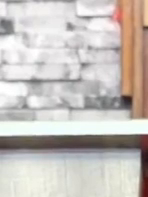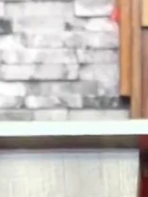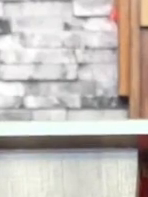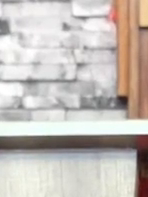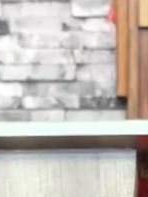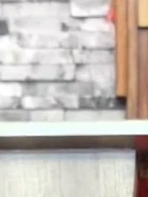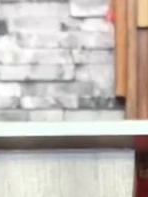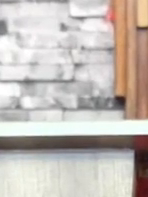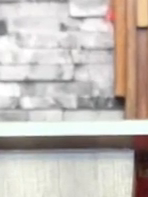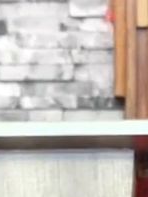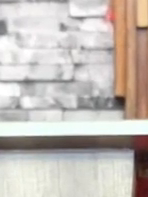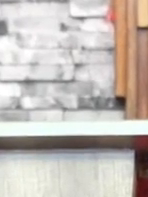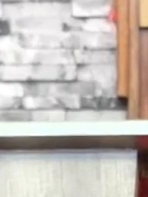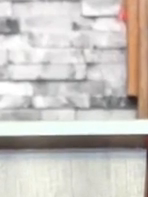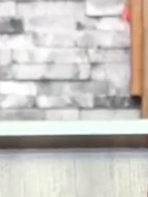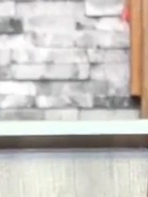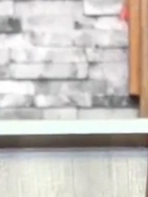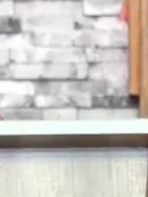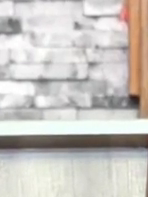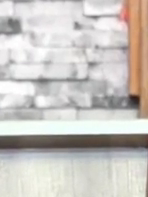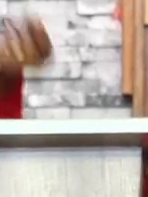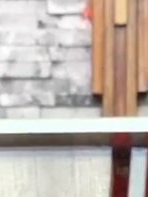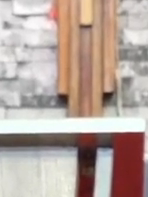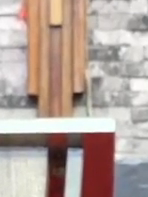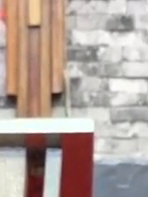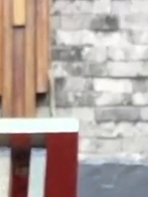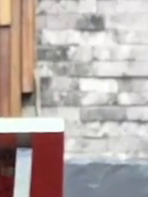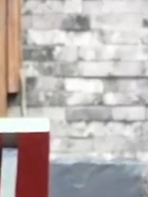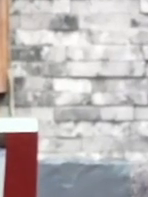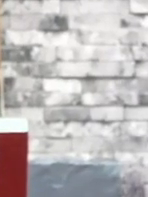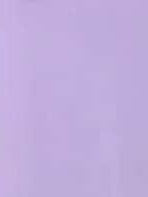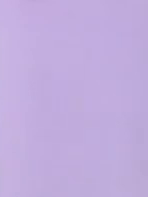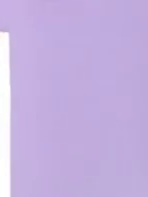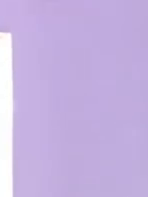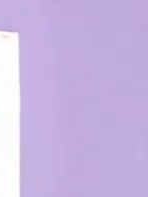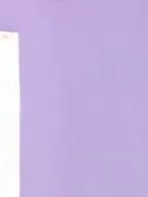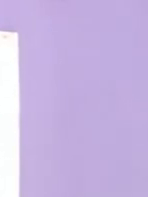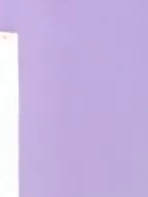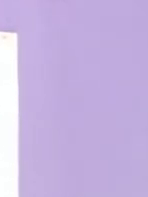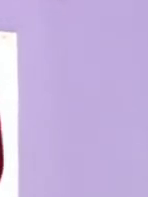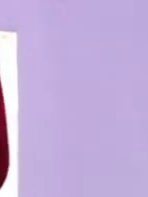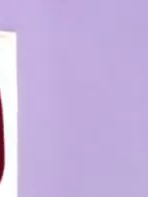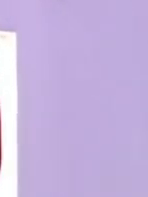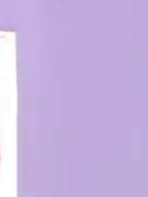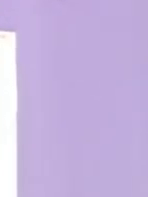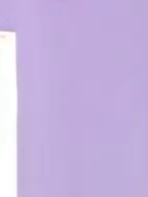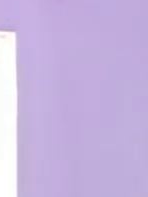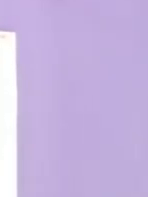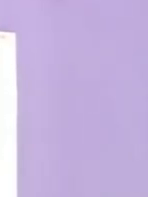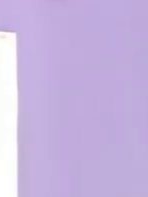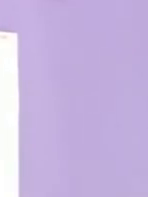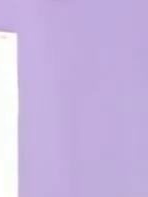watafanya maajabu. Now knowing, kumjua, the word know in this scripture, jina, neno jua katika haya maandiko, is